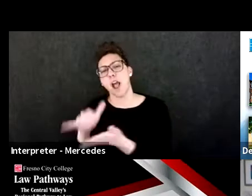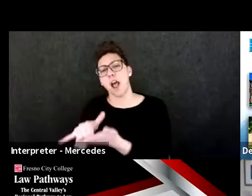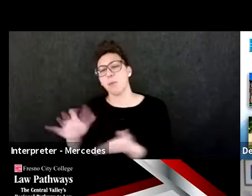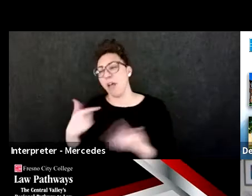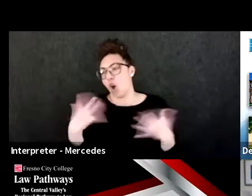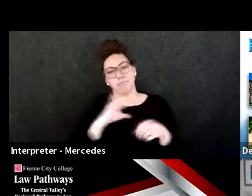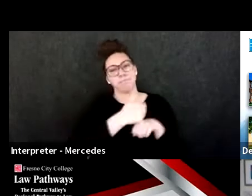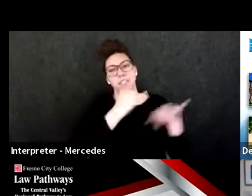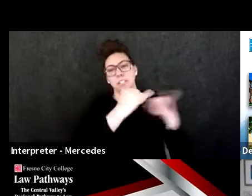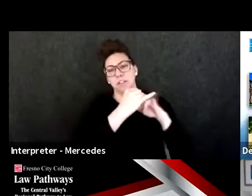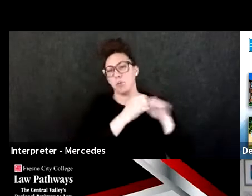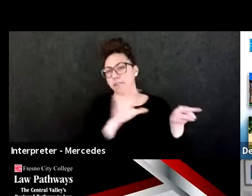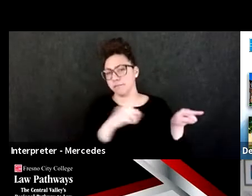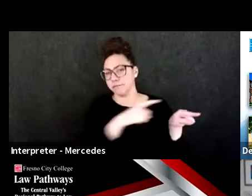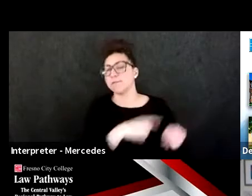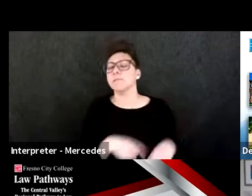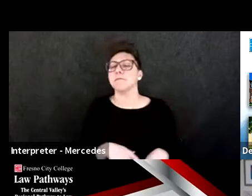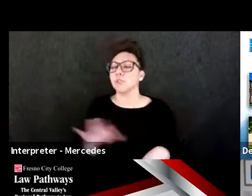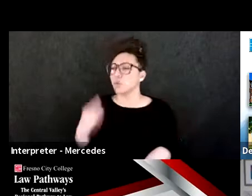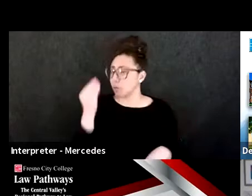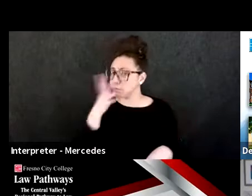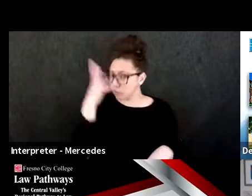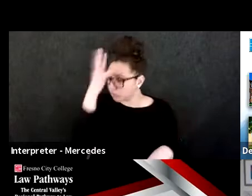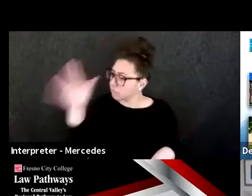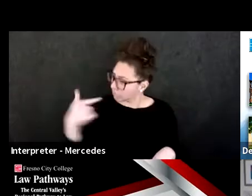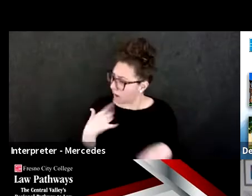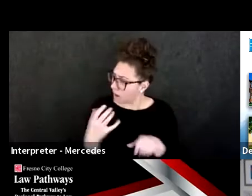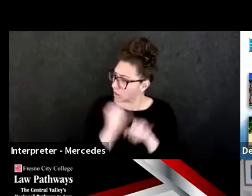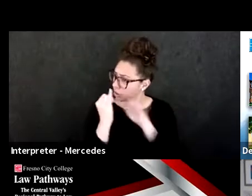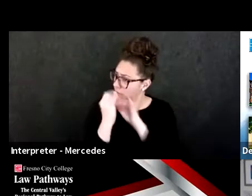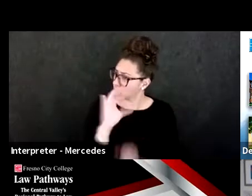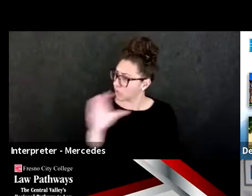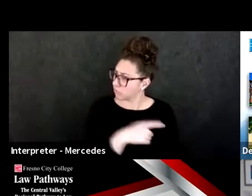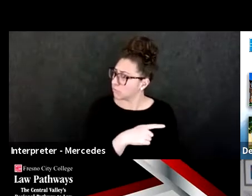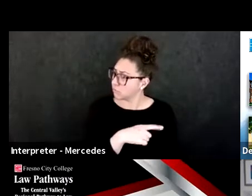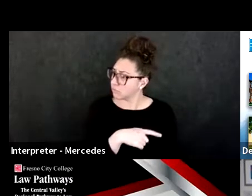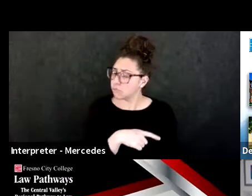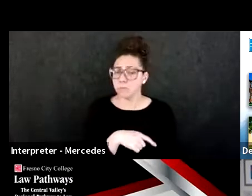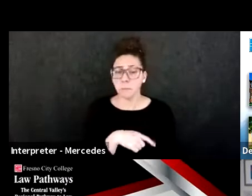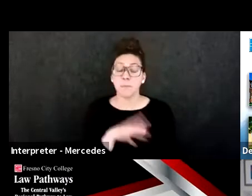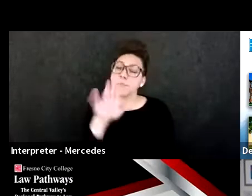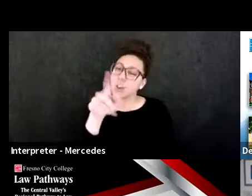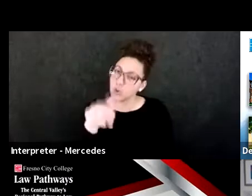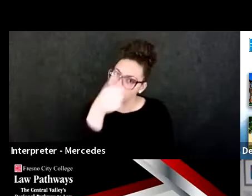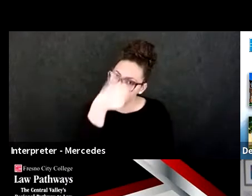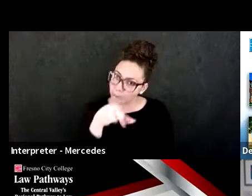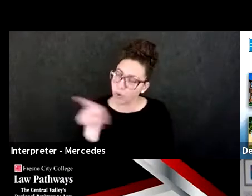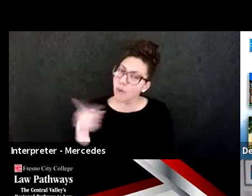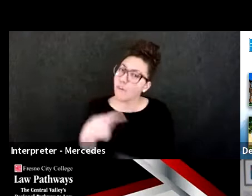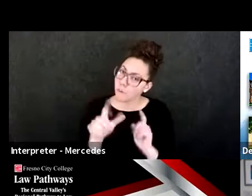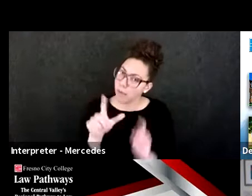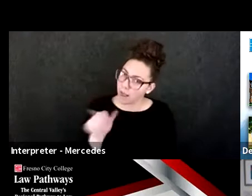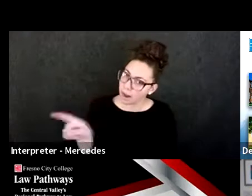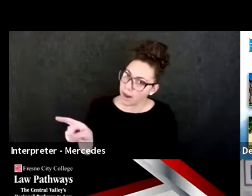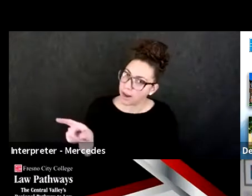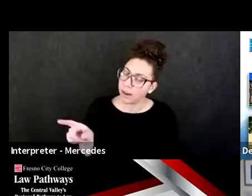I told my parents, well, I got this interview at Fresno City College, and they, now you have to remember, they're both from LA. And they